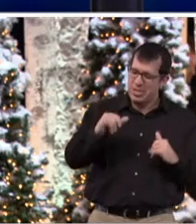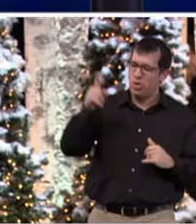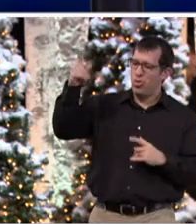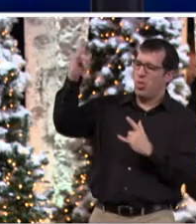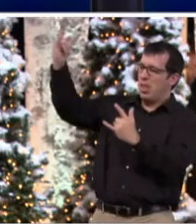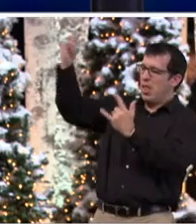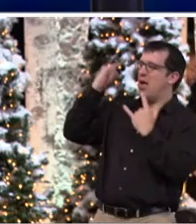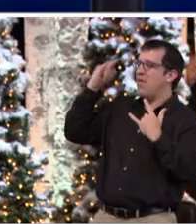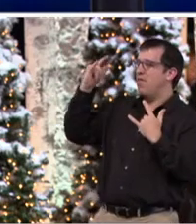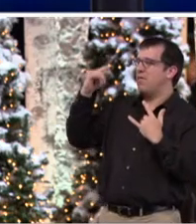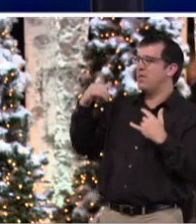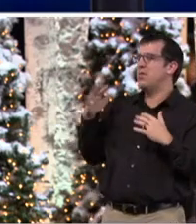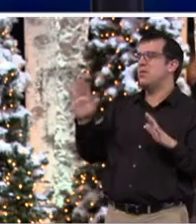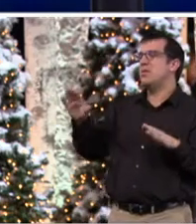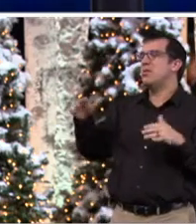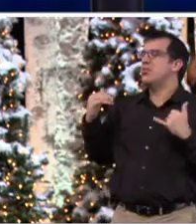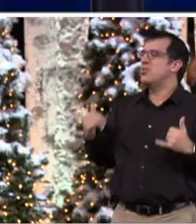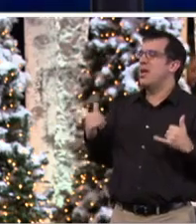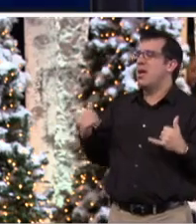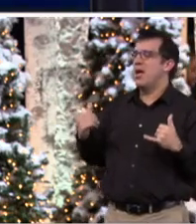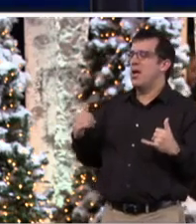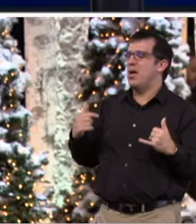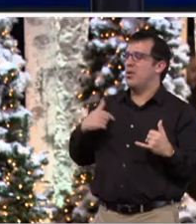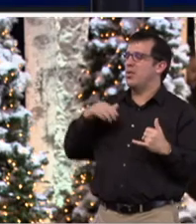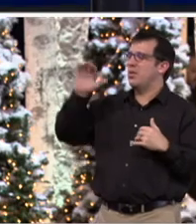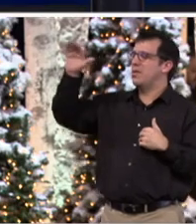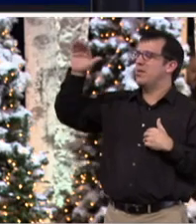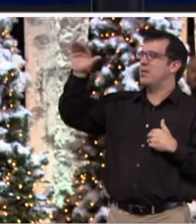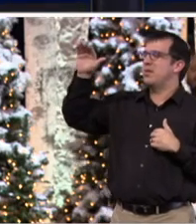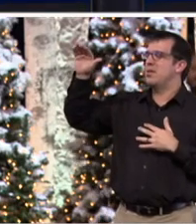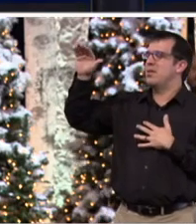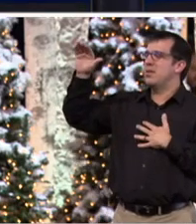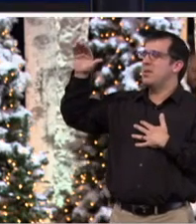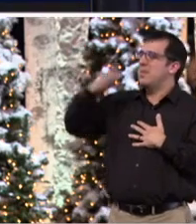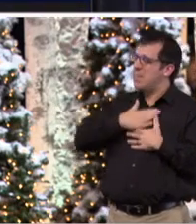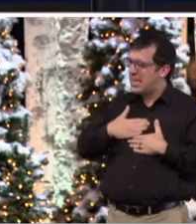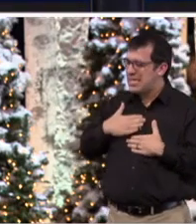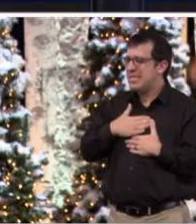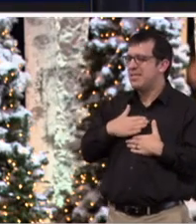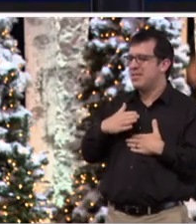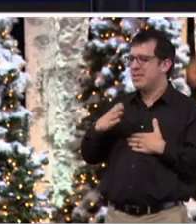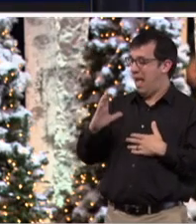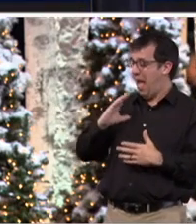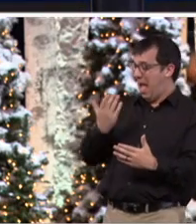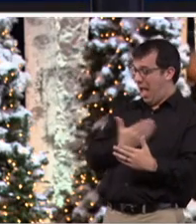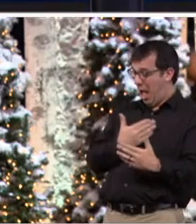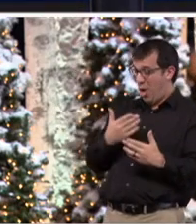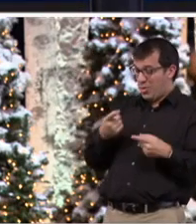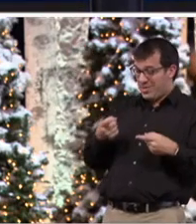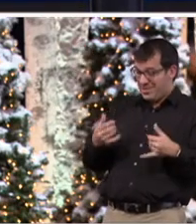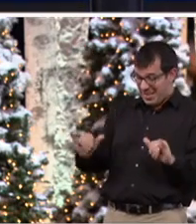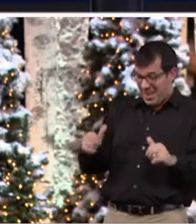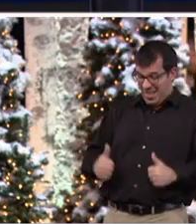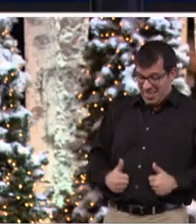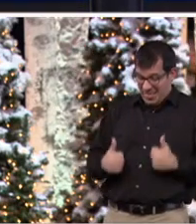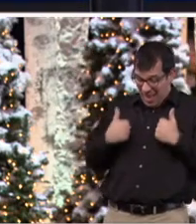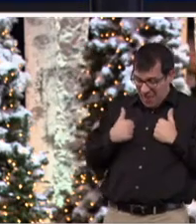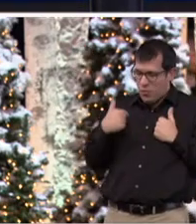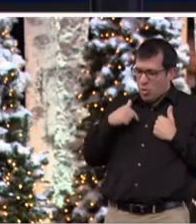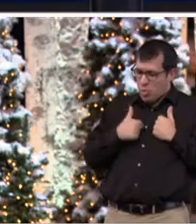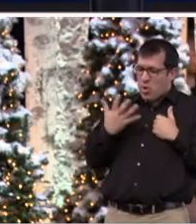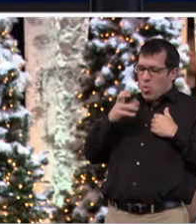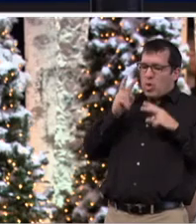And so today we're asking for the privilege of seeing in our lifetime a Bible in